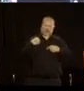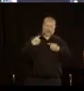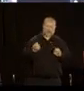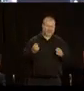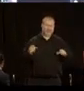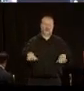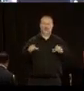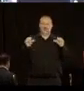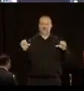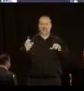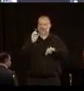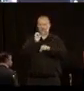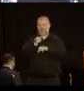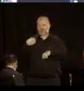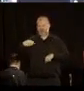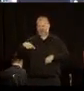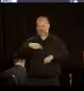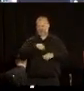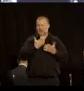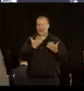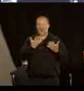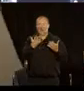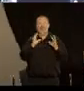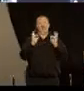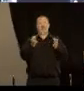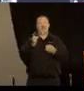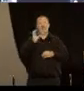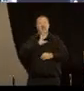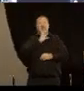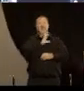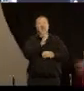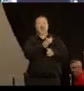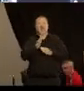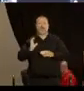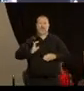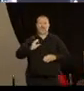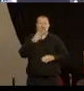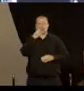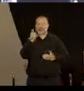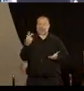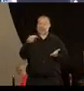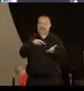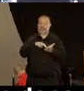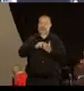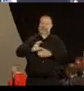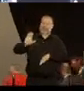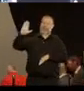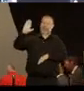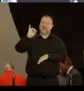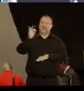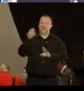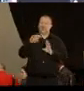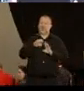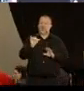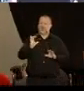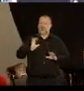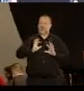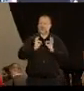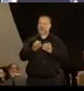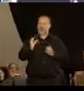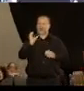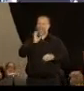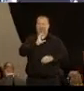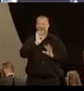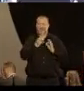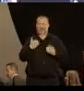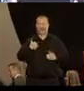have done stuff for us and everything. So if you're on the Family Cafe Planning Committee, could you stand or raise your hand so we can